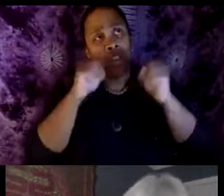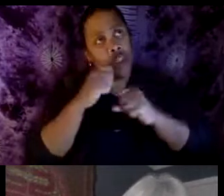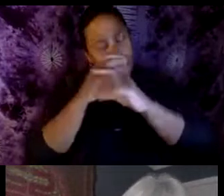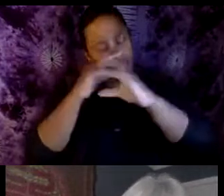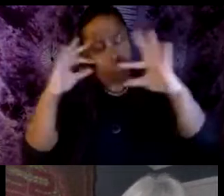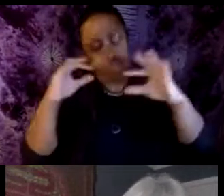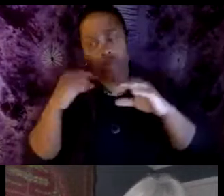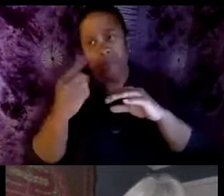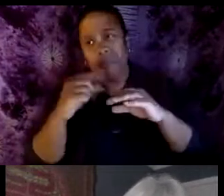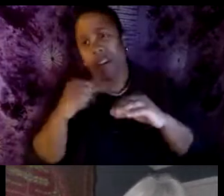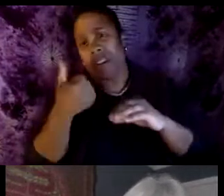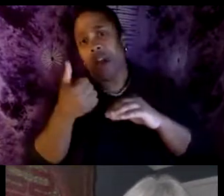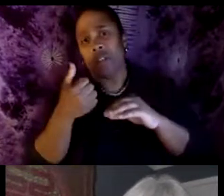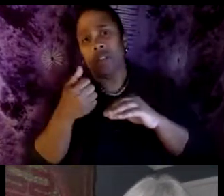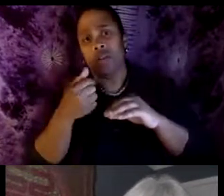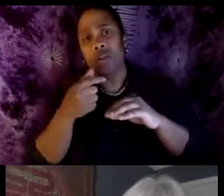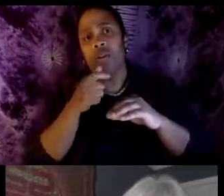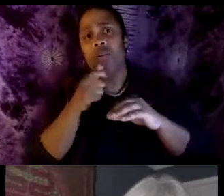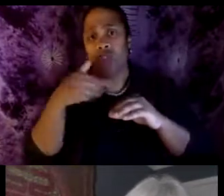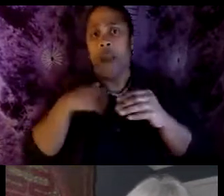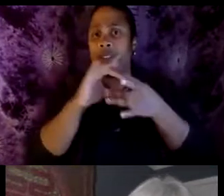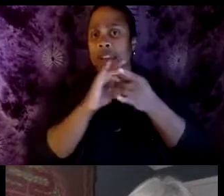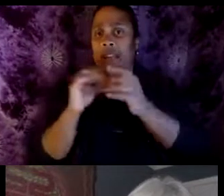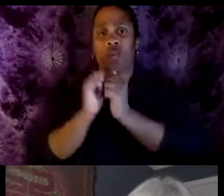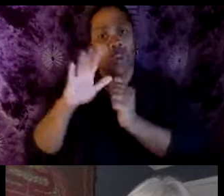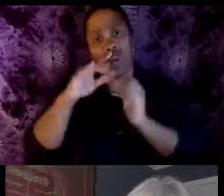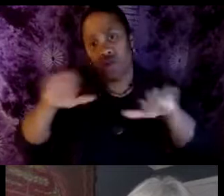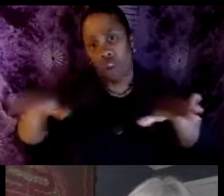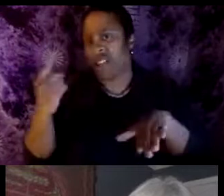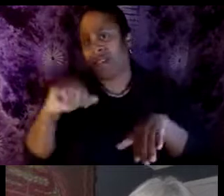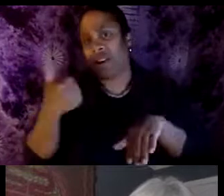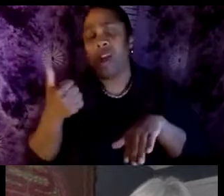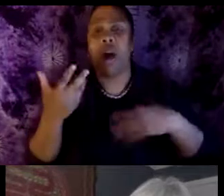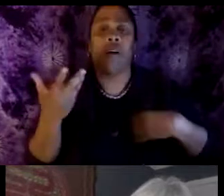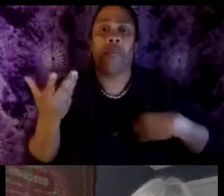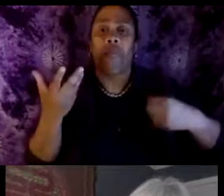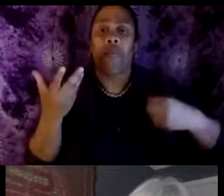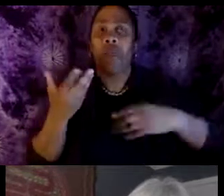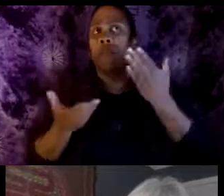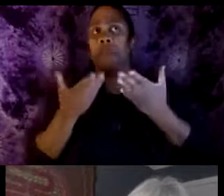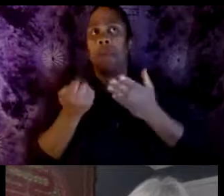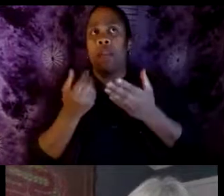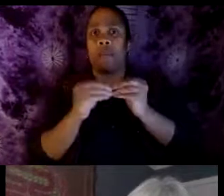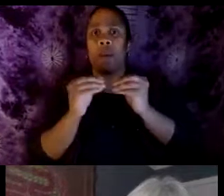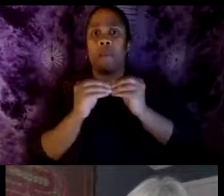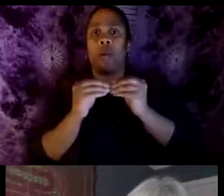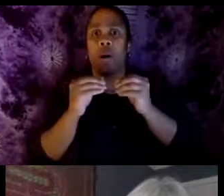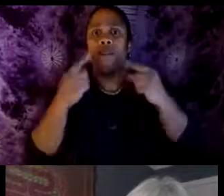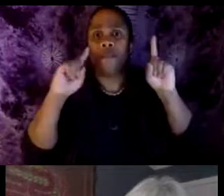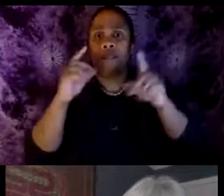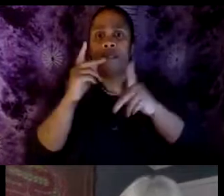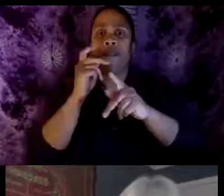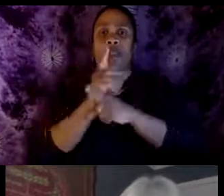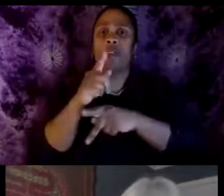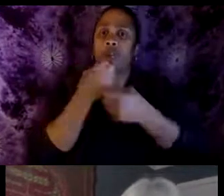family or something like that, this might be a little more effective to keep you safe but not